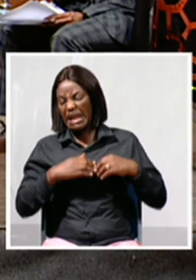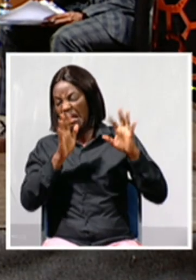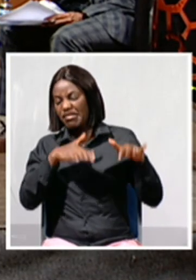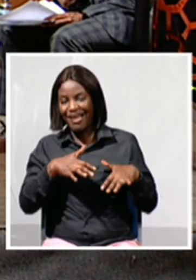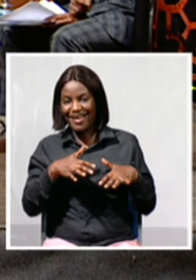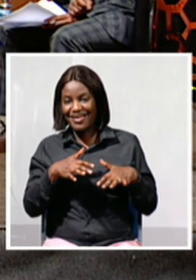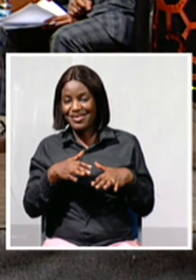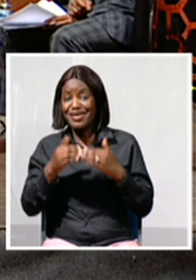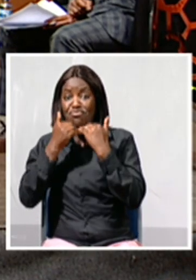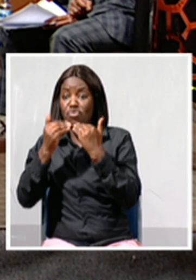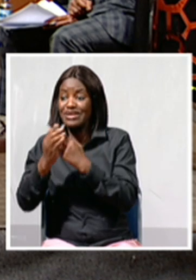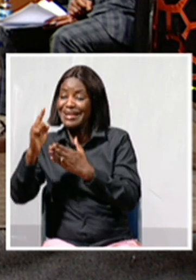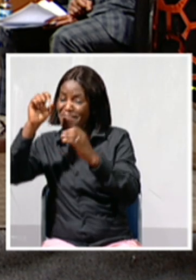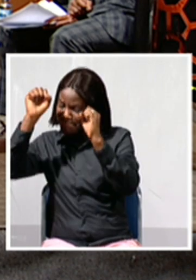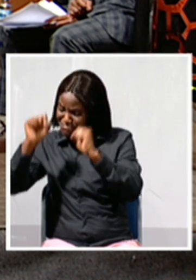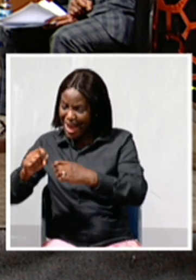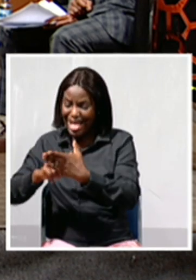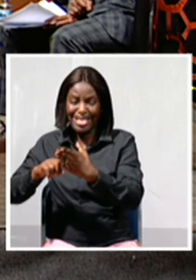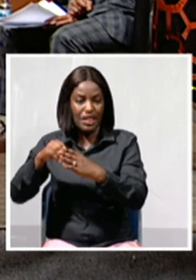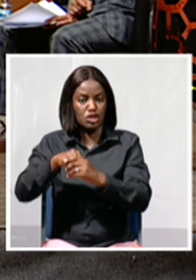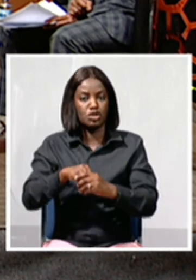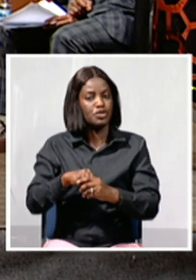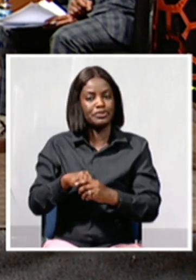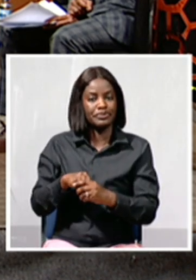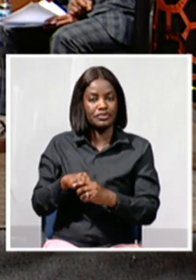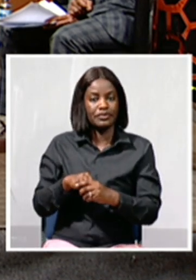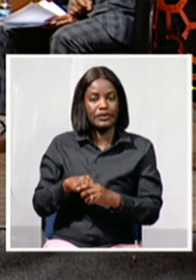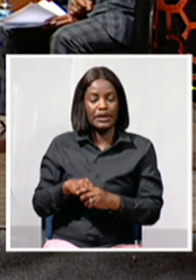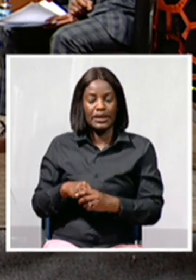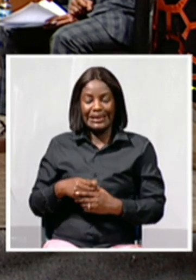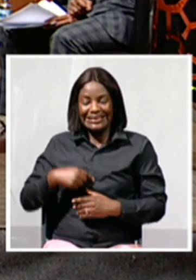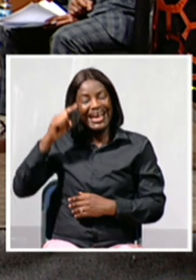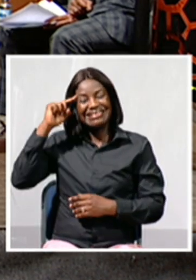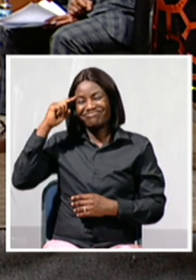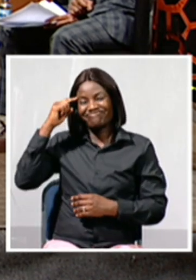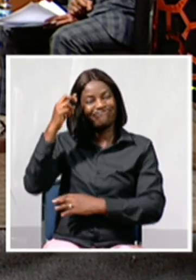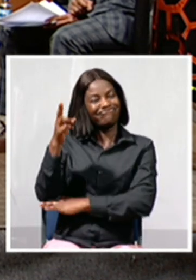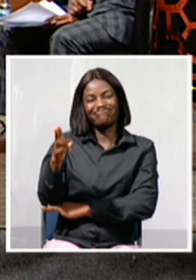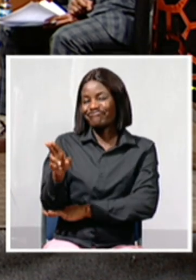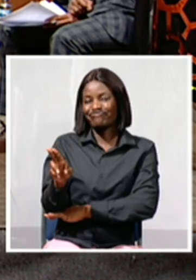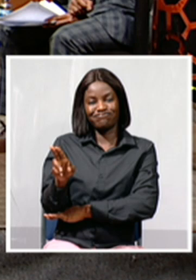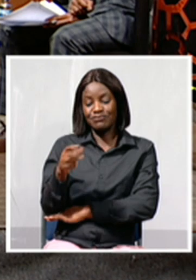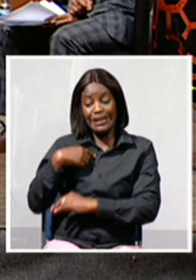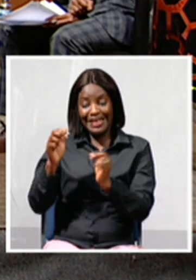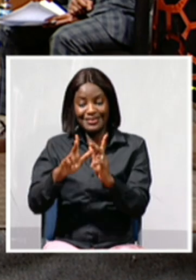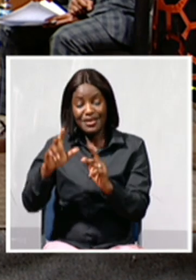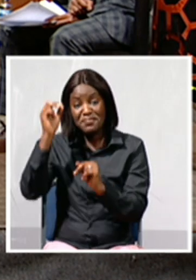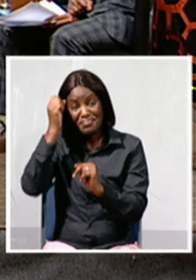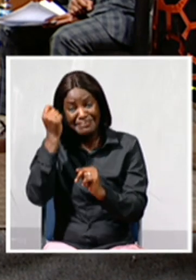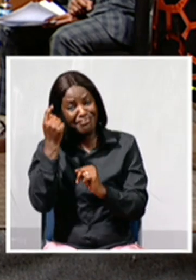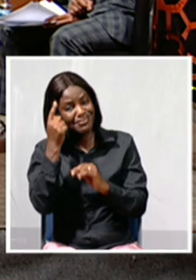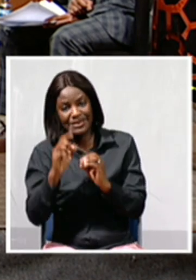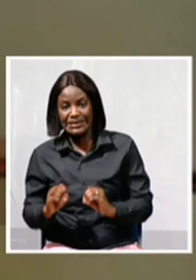a vote. Yes, I don't think so. I don't think that we are doing enough, and I think it is a collective